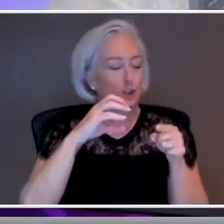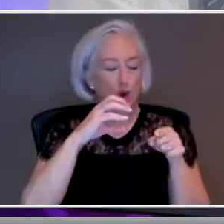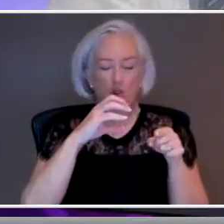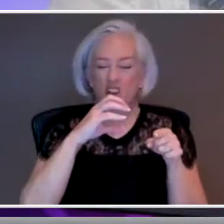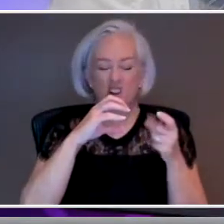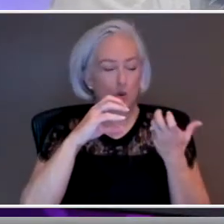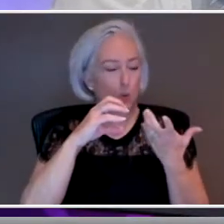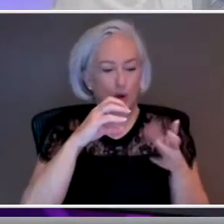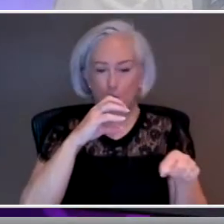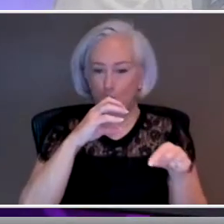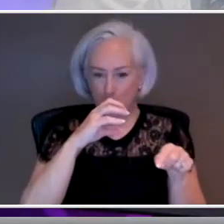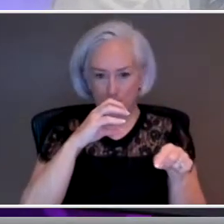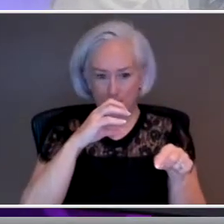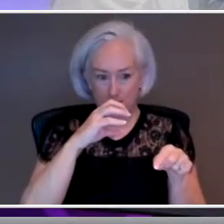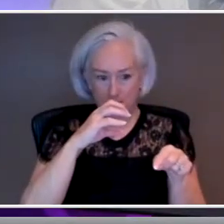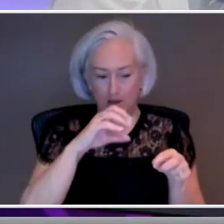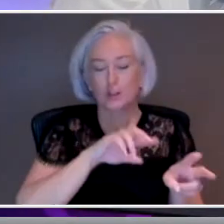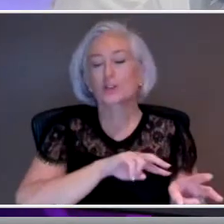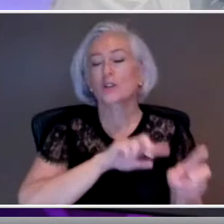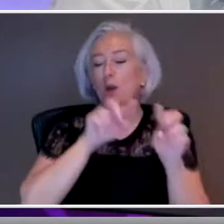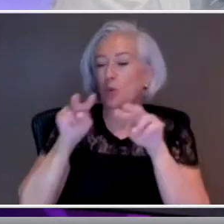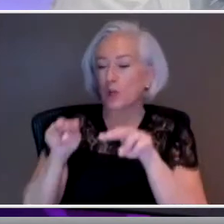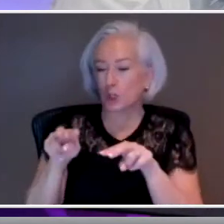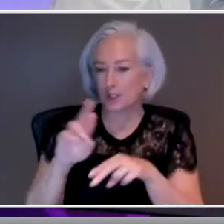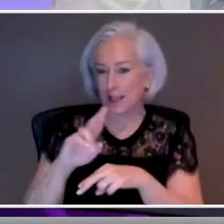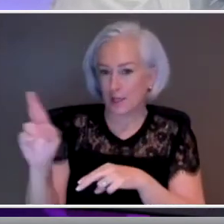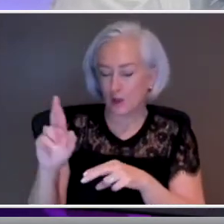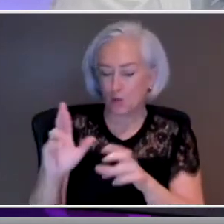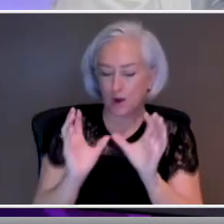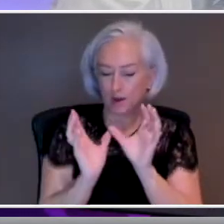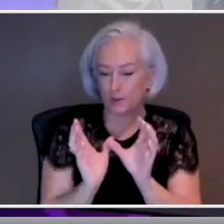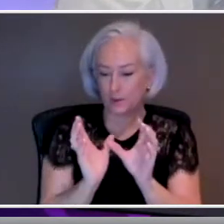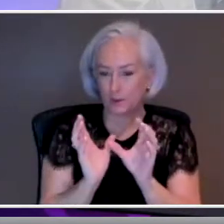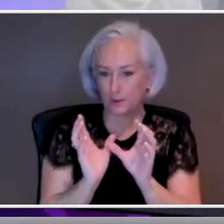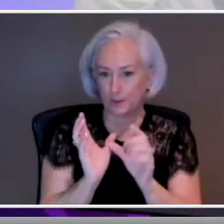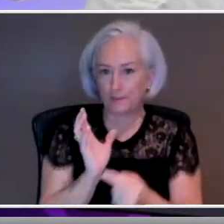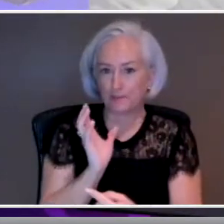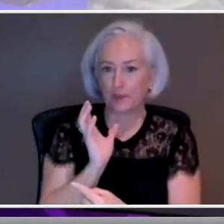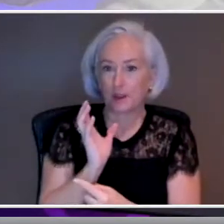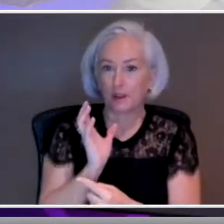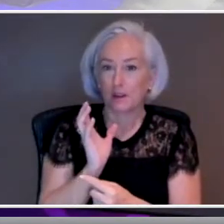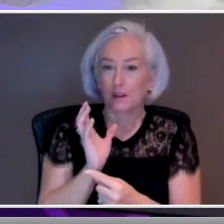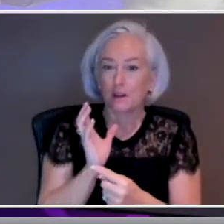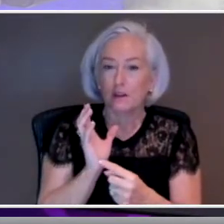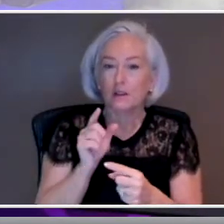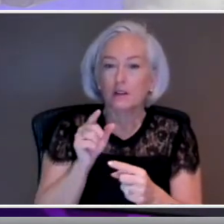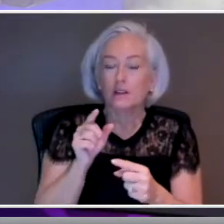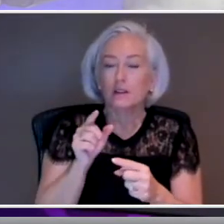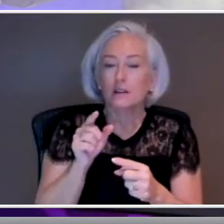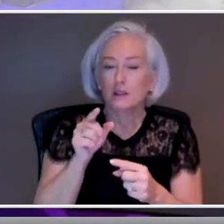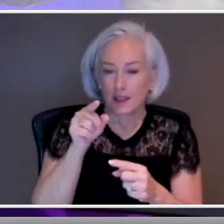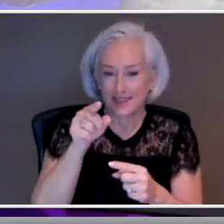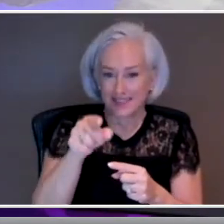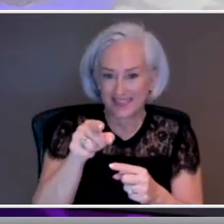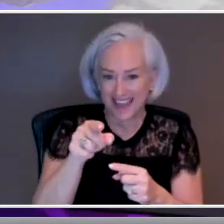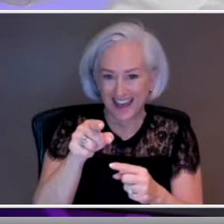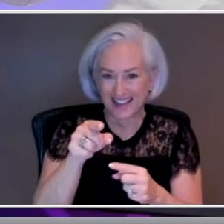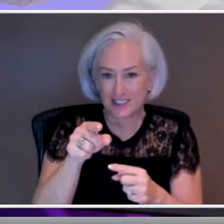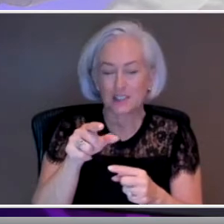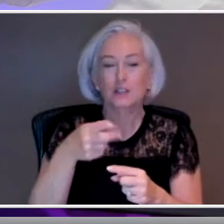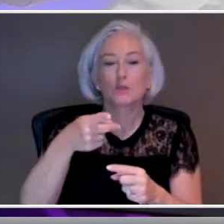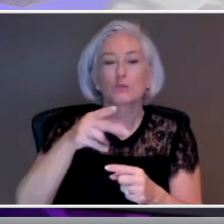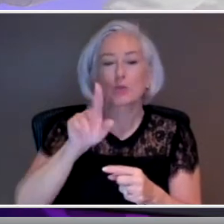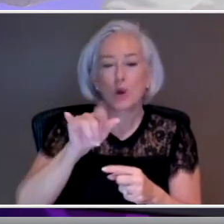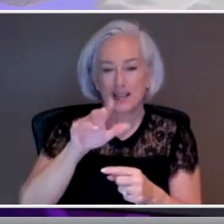we moved on to the right side. So this is his prostate. Right that is right there. Yep. So